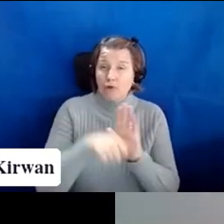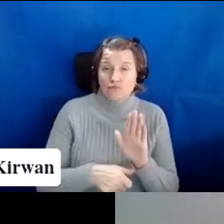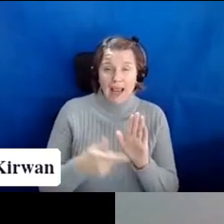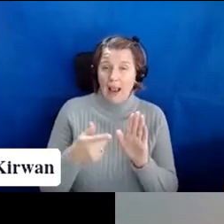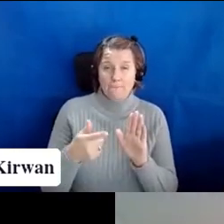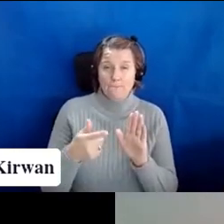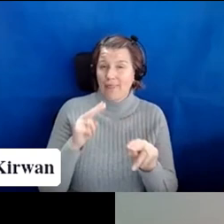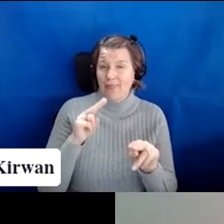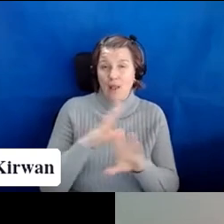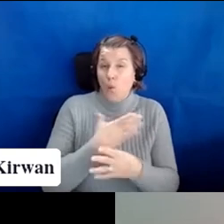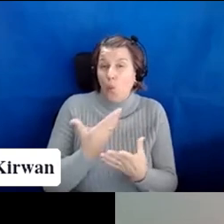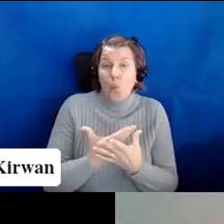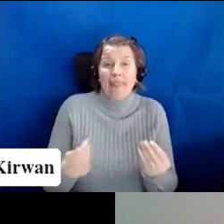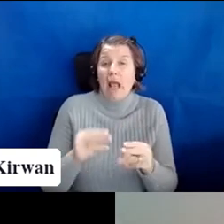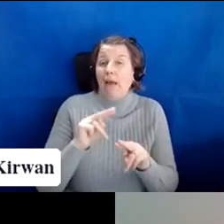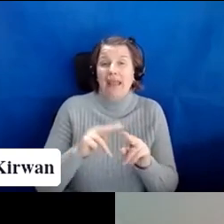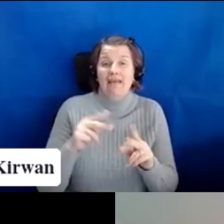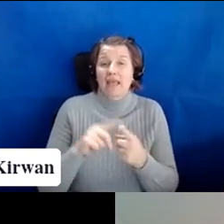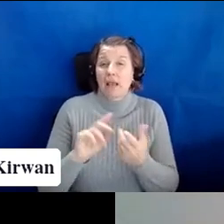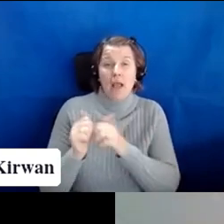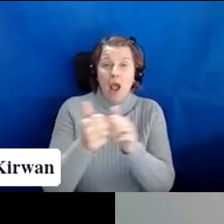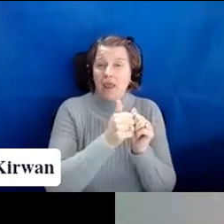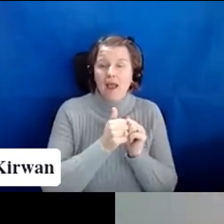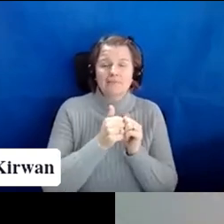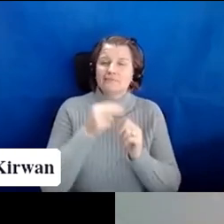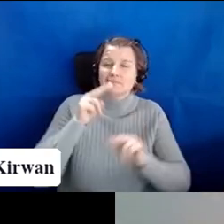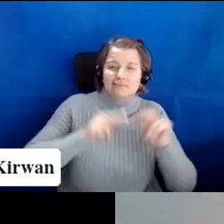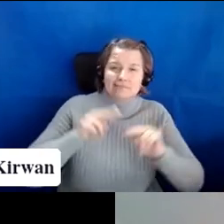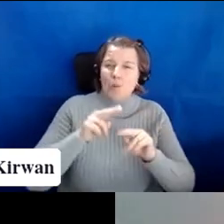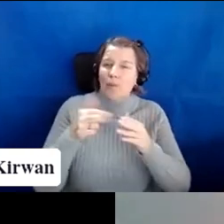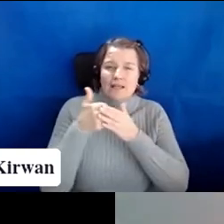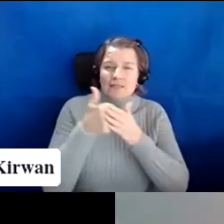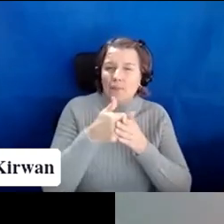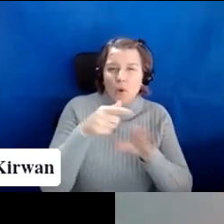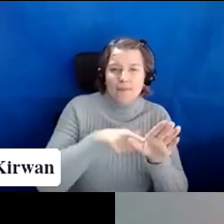the evidencing, the assessment role as well, and the support with the young people